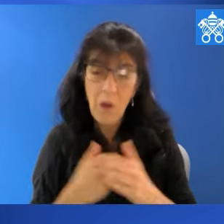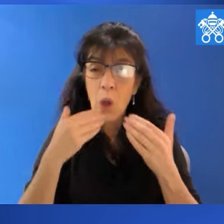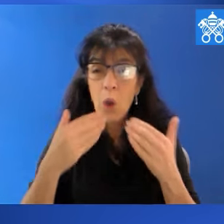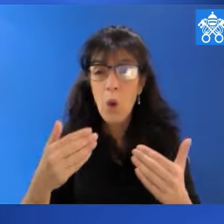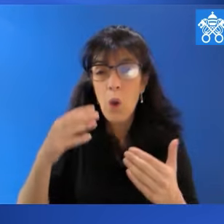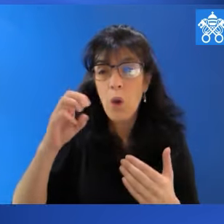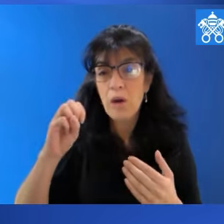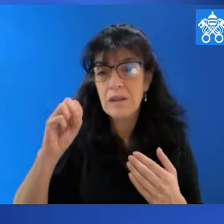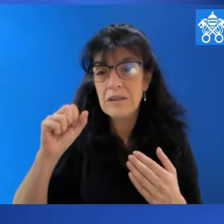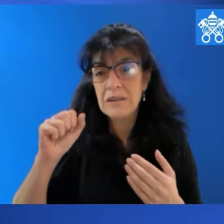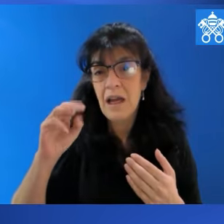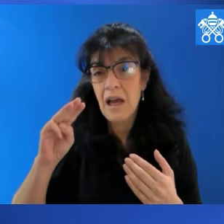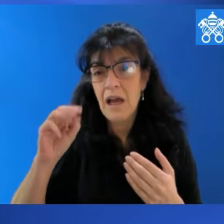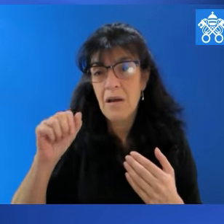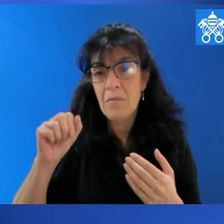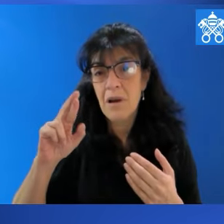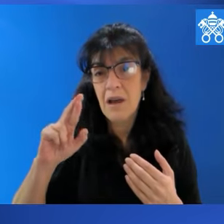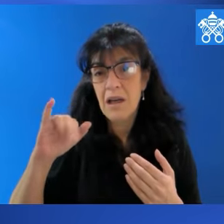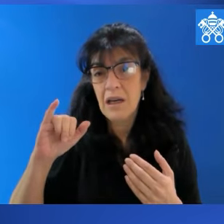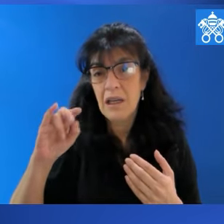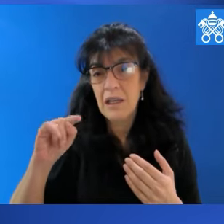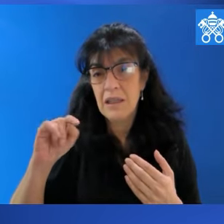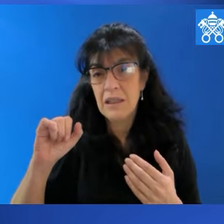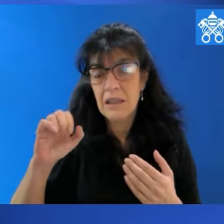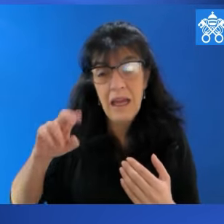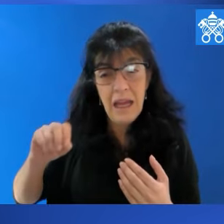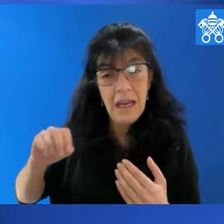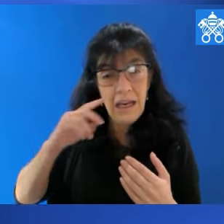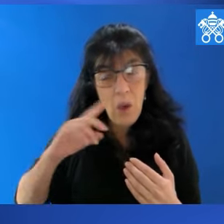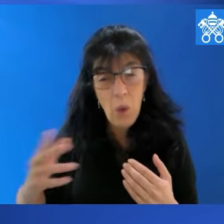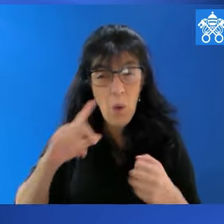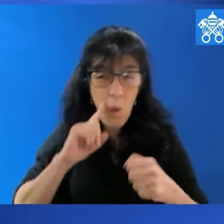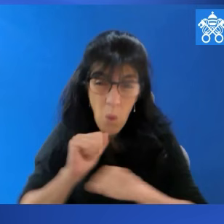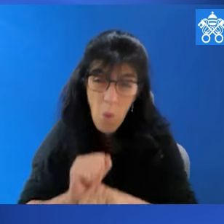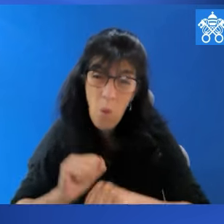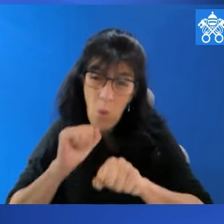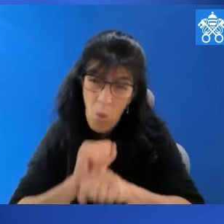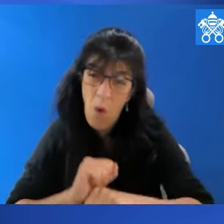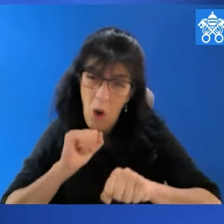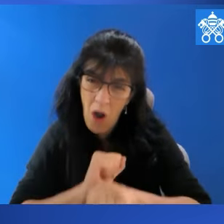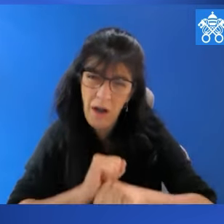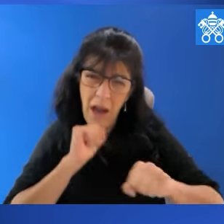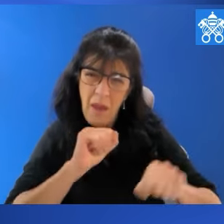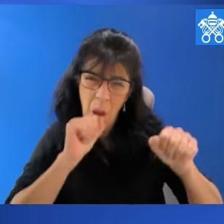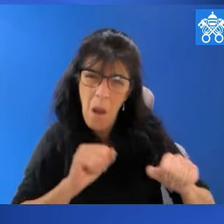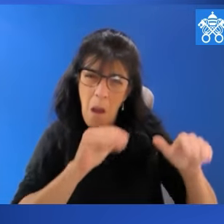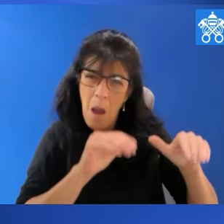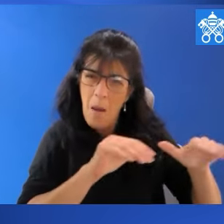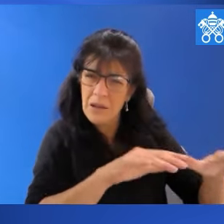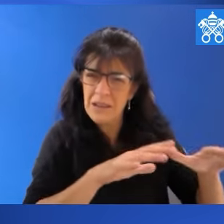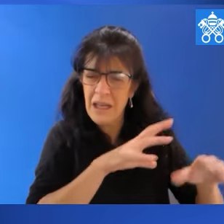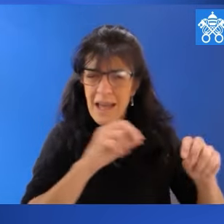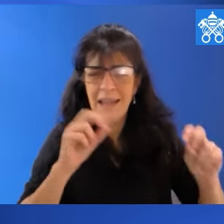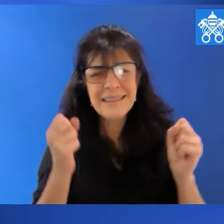good Samaritans that are in the on the front line, who are in the on the working on the Mediterranean, and many